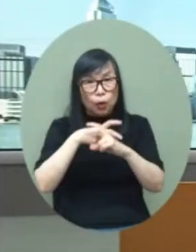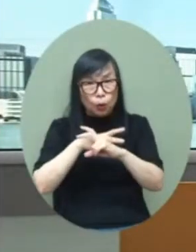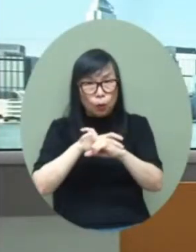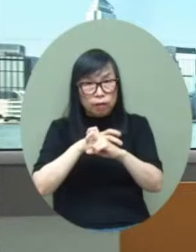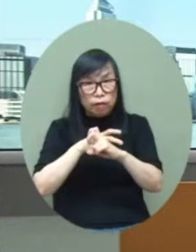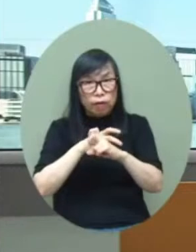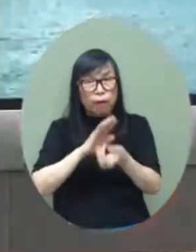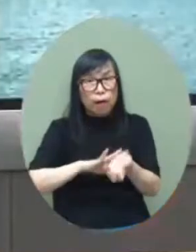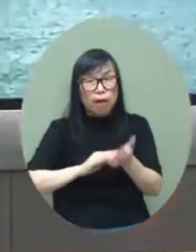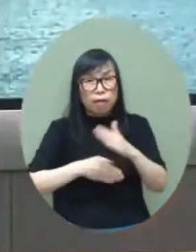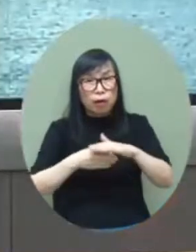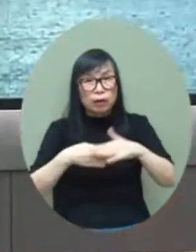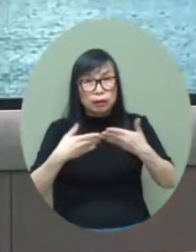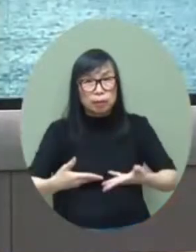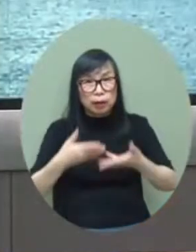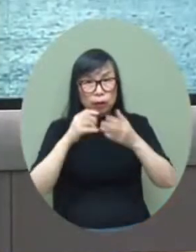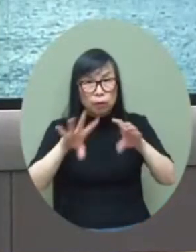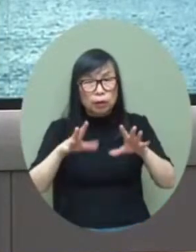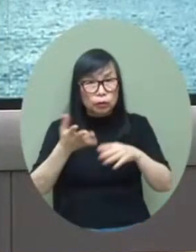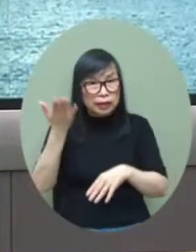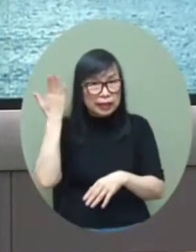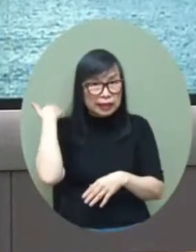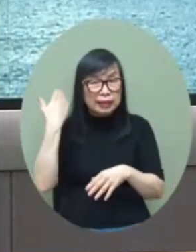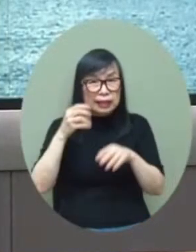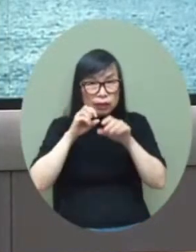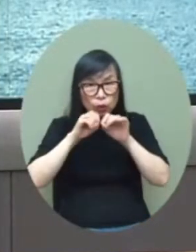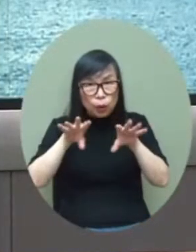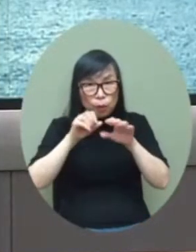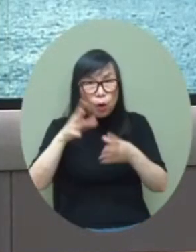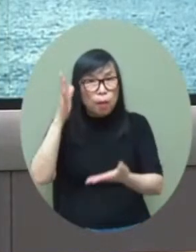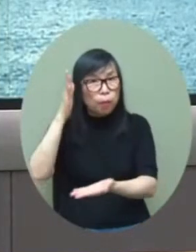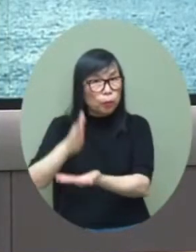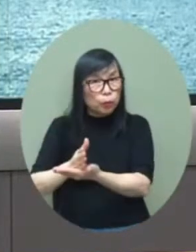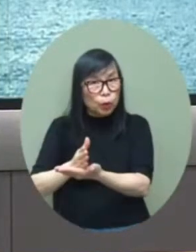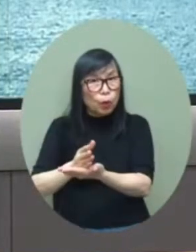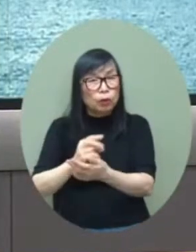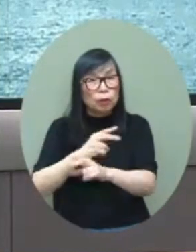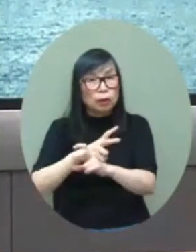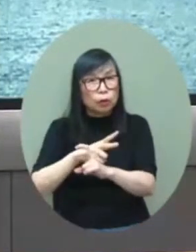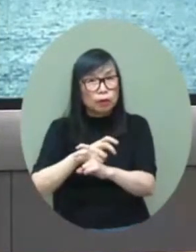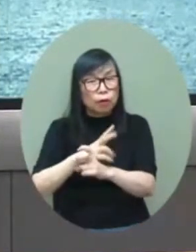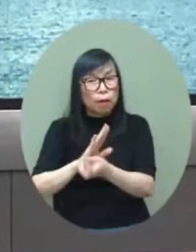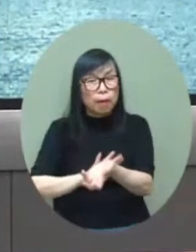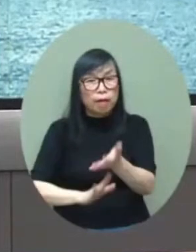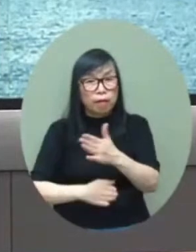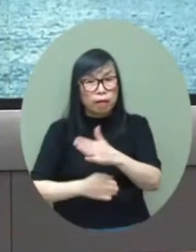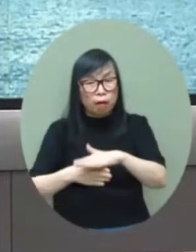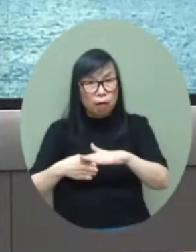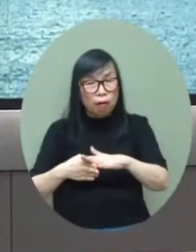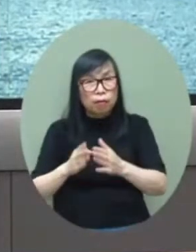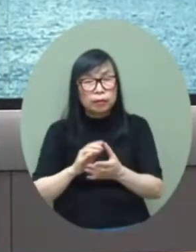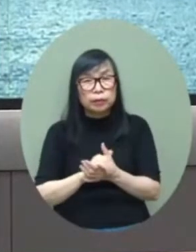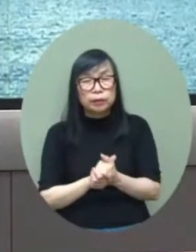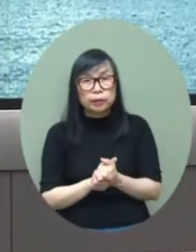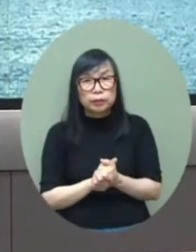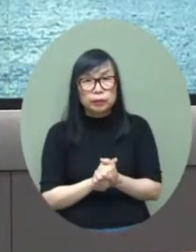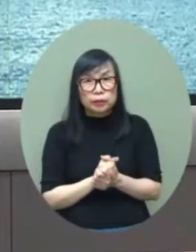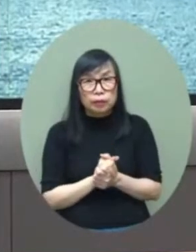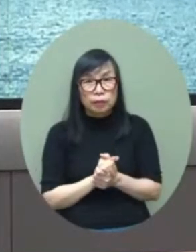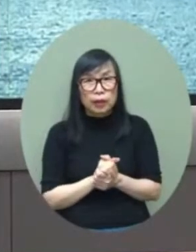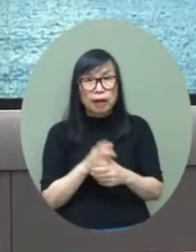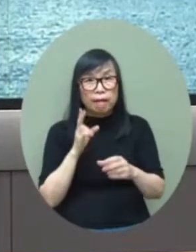QEH, orthopedics ward, the number that we announced today is a different orthopedics